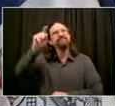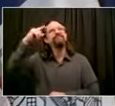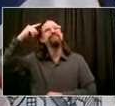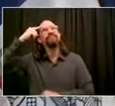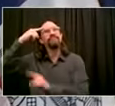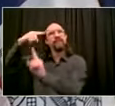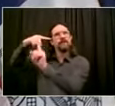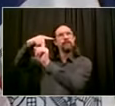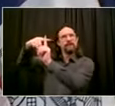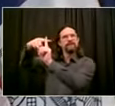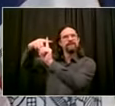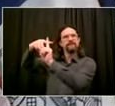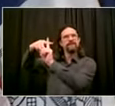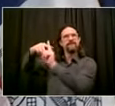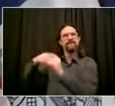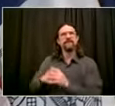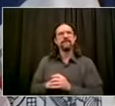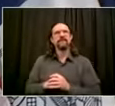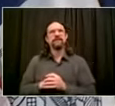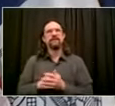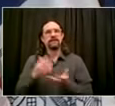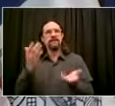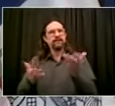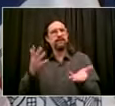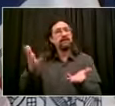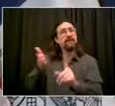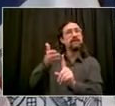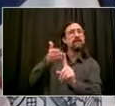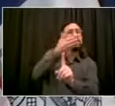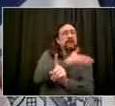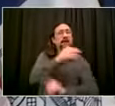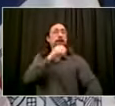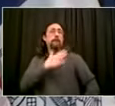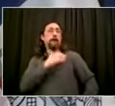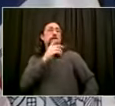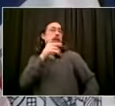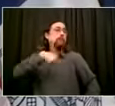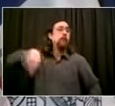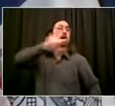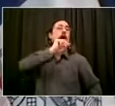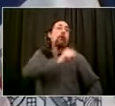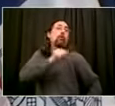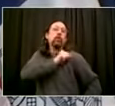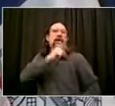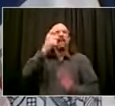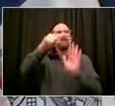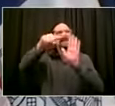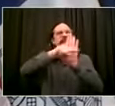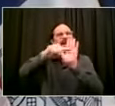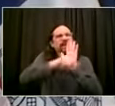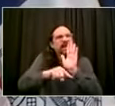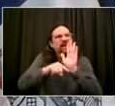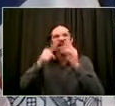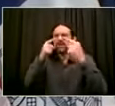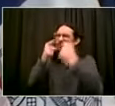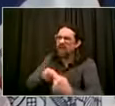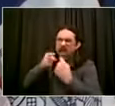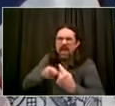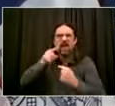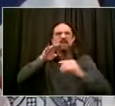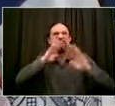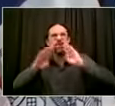Queens, some of whom I've known very, very well for as much as 20 years, and a very honest meeting. We really took our time to talk